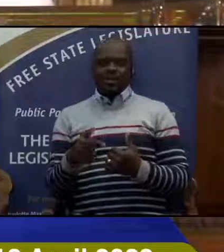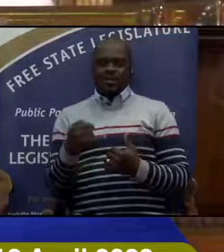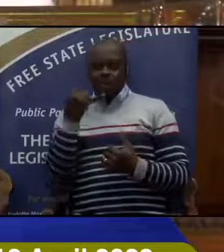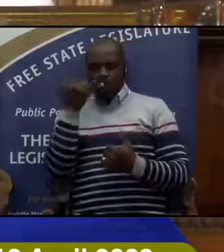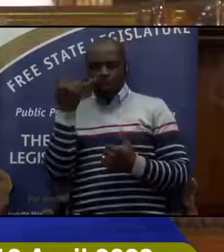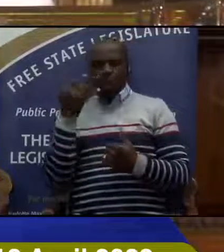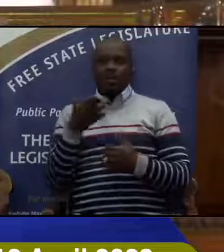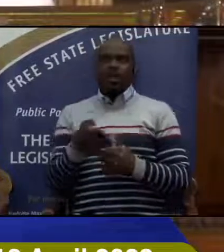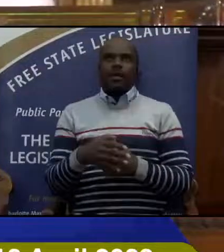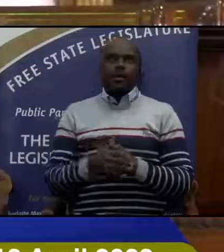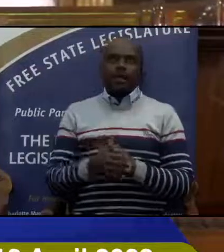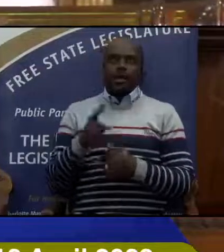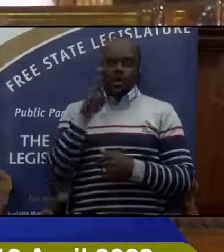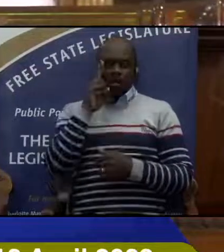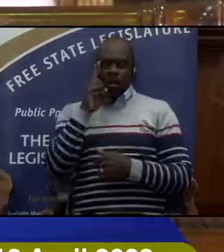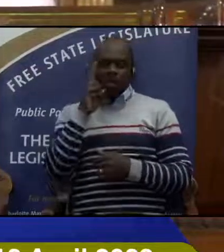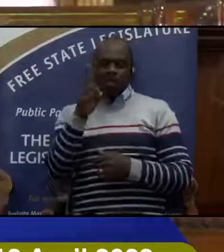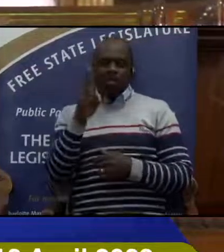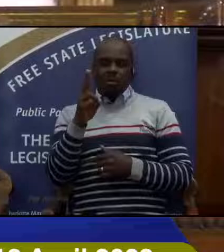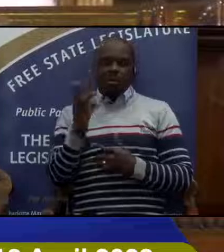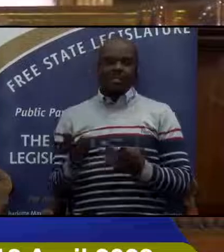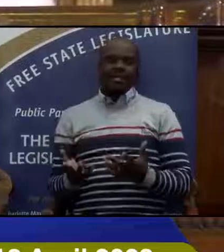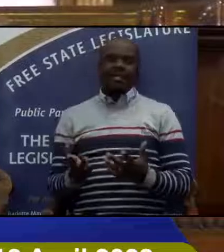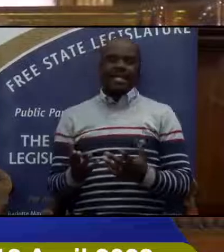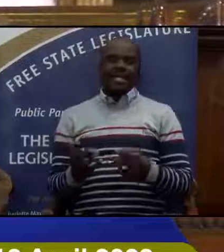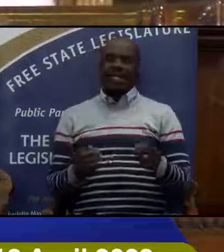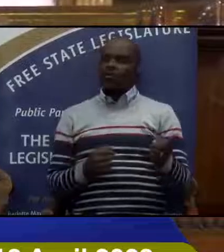knowing any color.